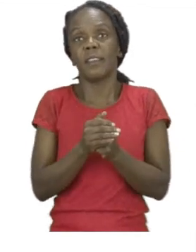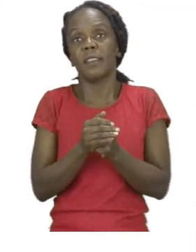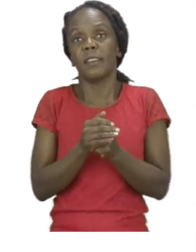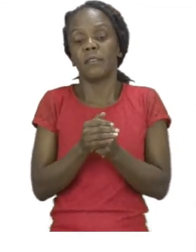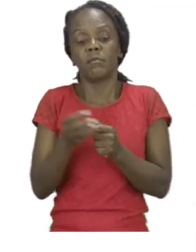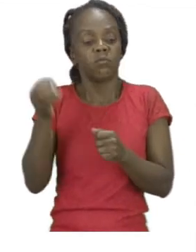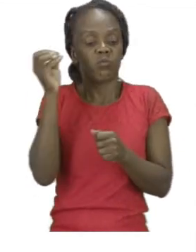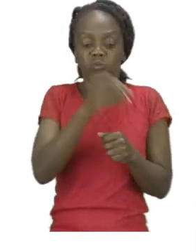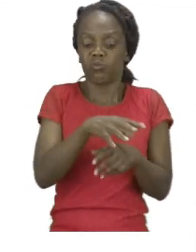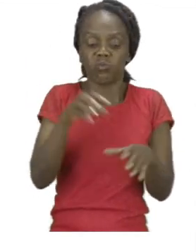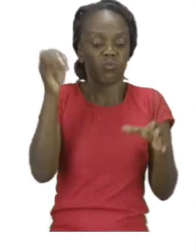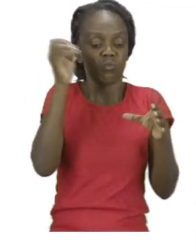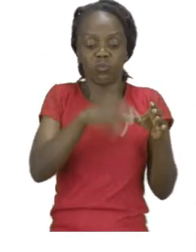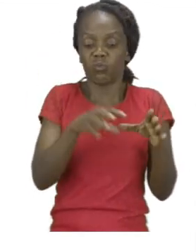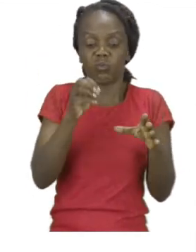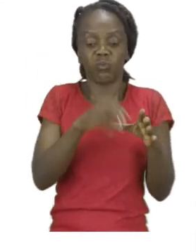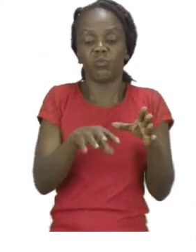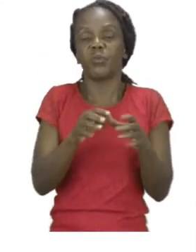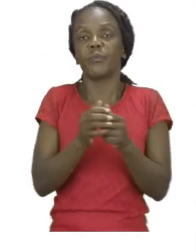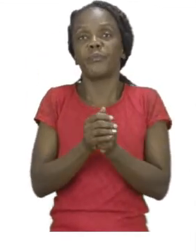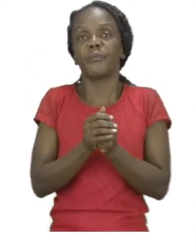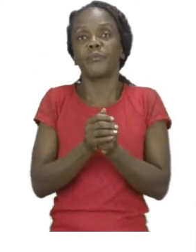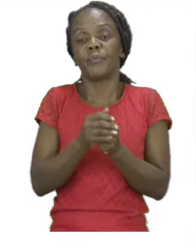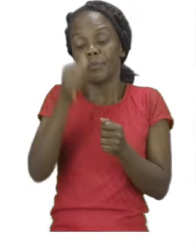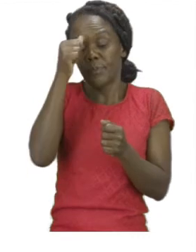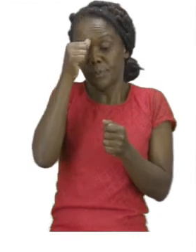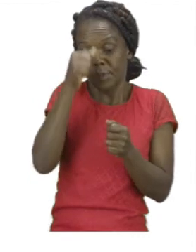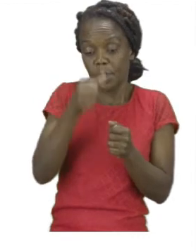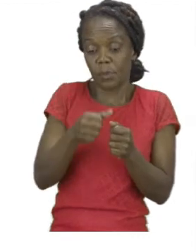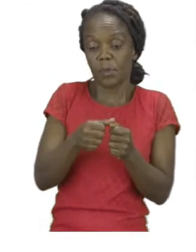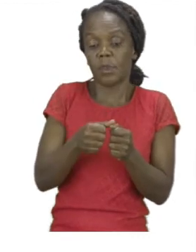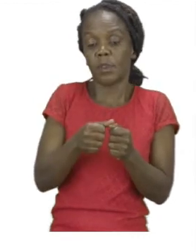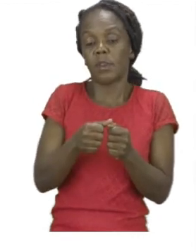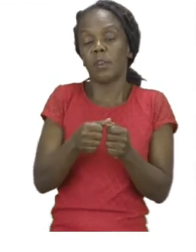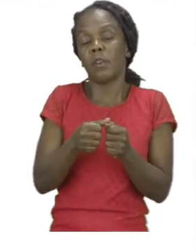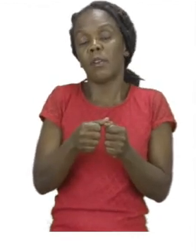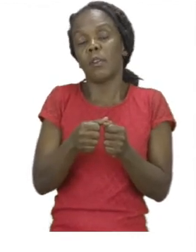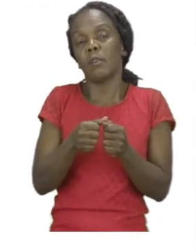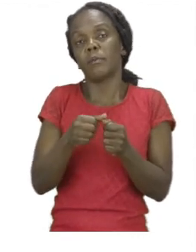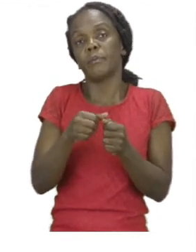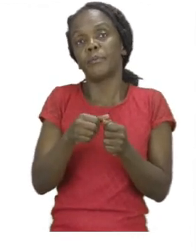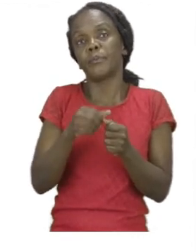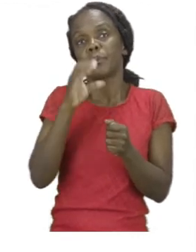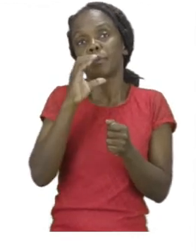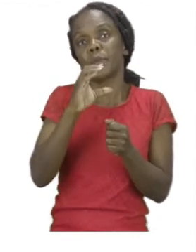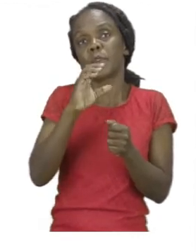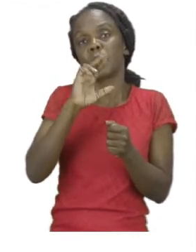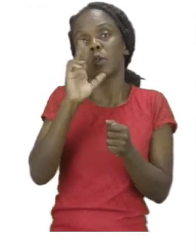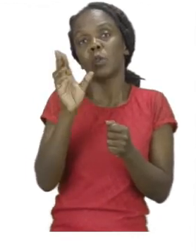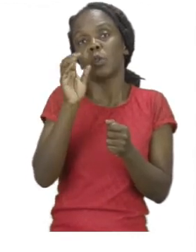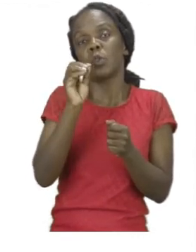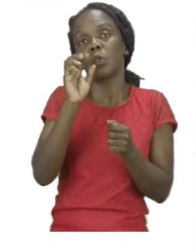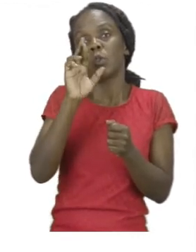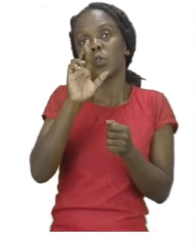throwing away the rubbish. So remember, chores are little jobs we have to do in the house to